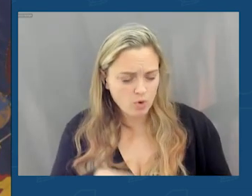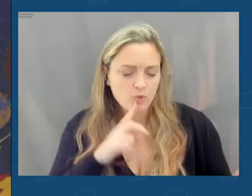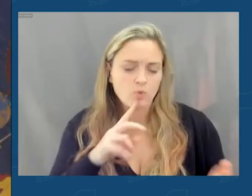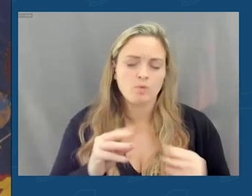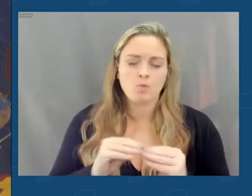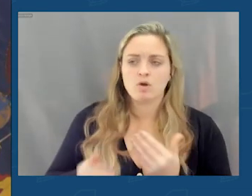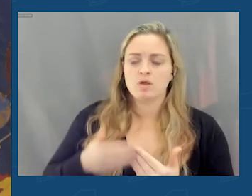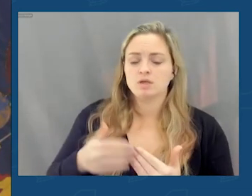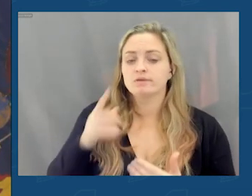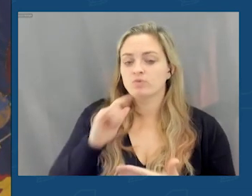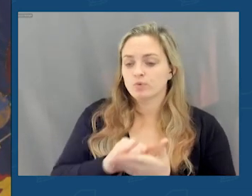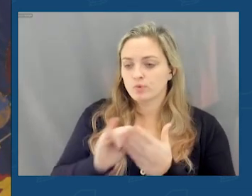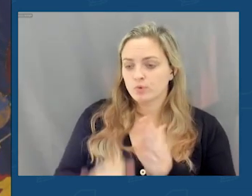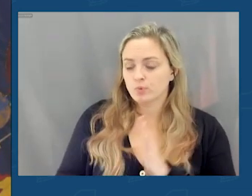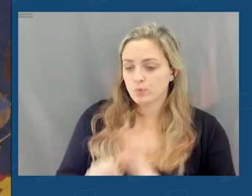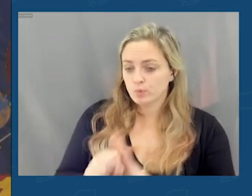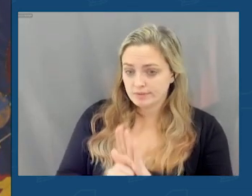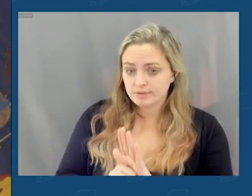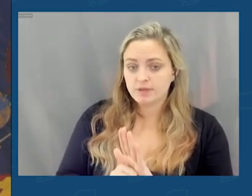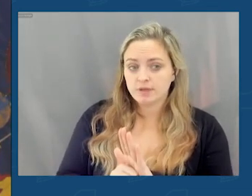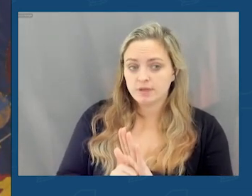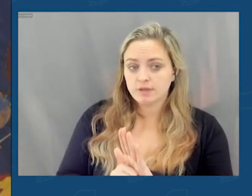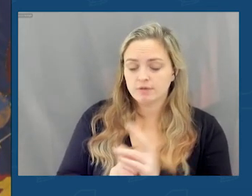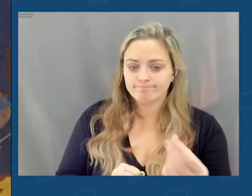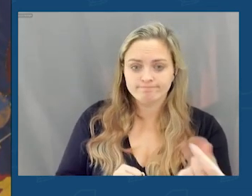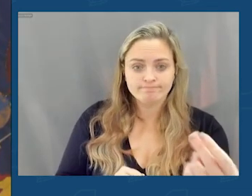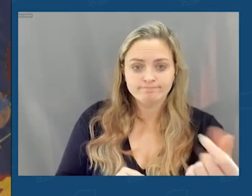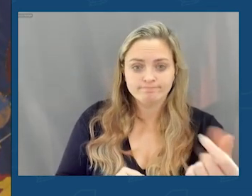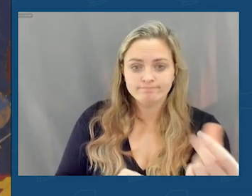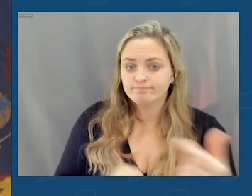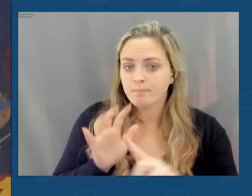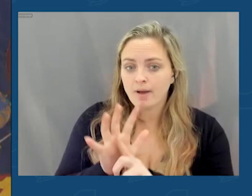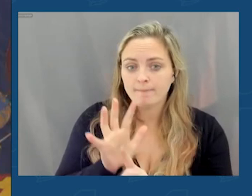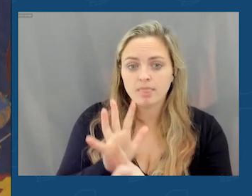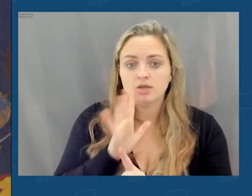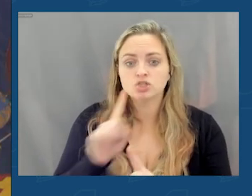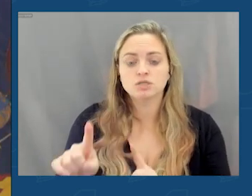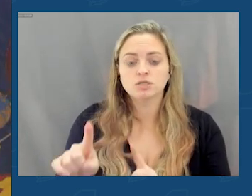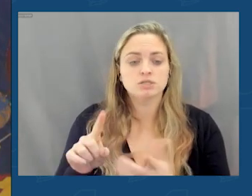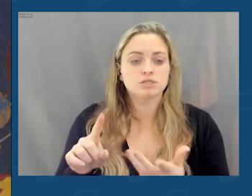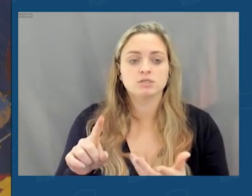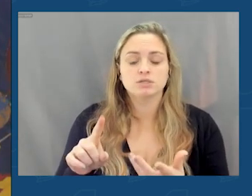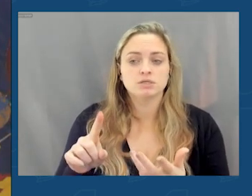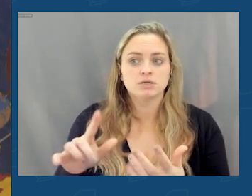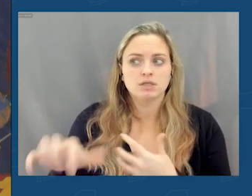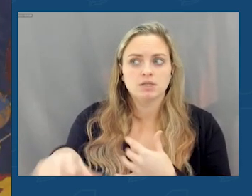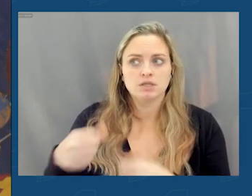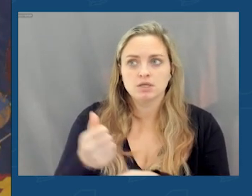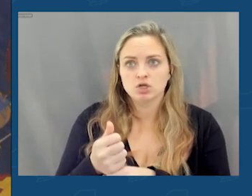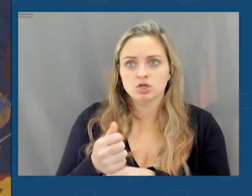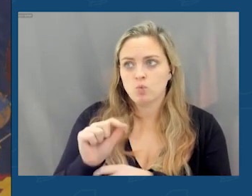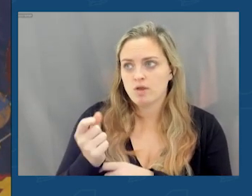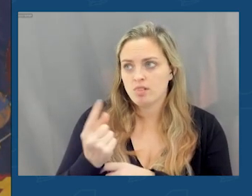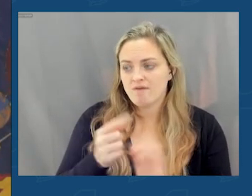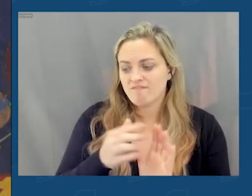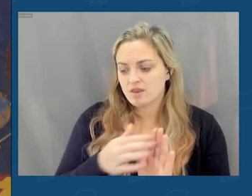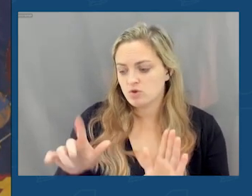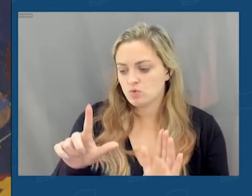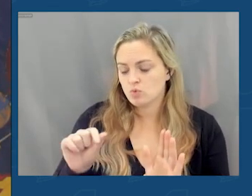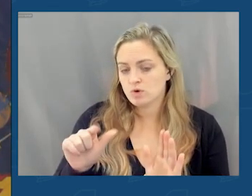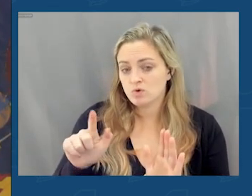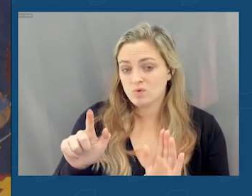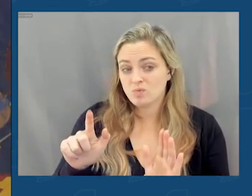easier for New York State's rapidly growing population. Just in the years 2011 to 2021, by the way,